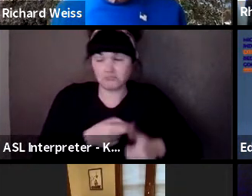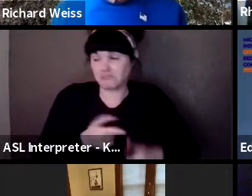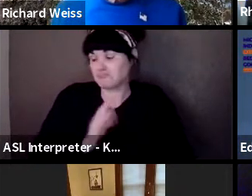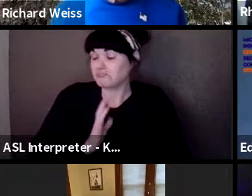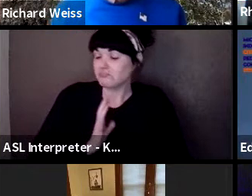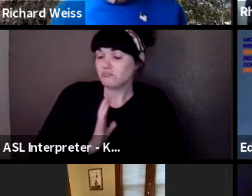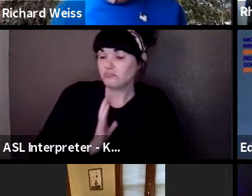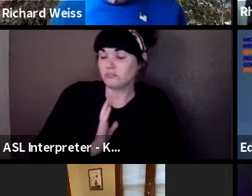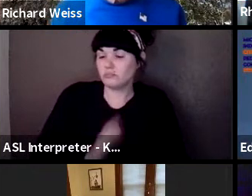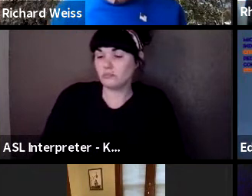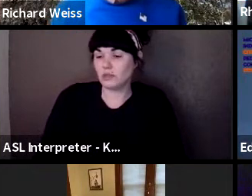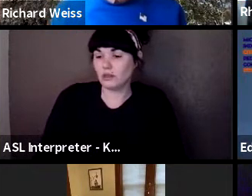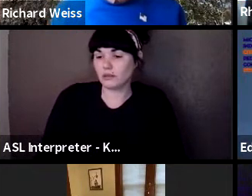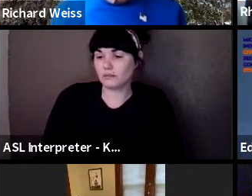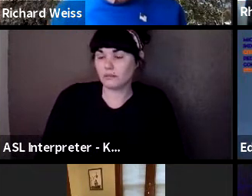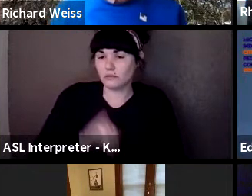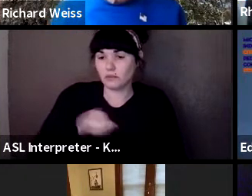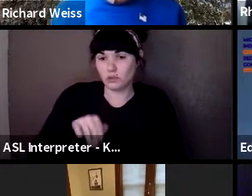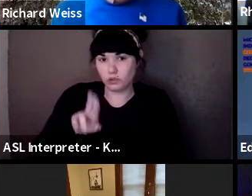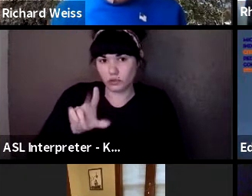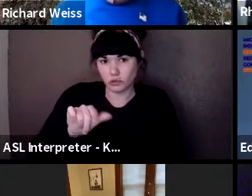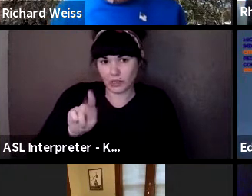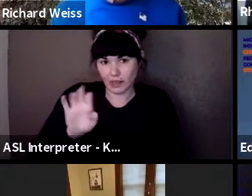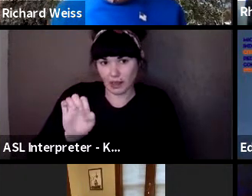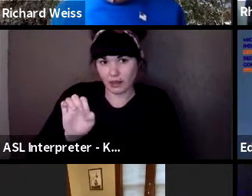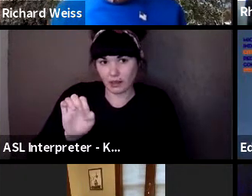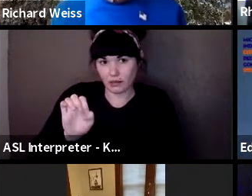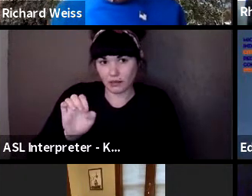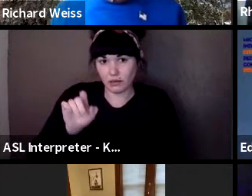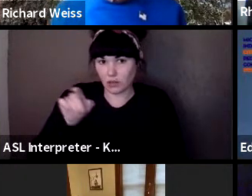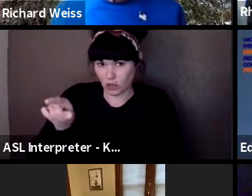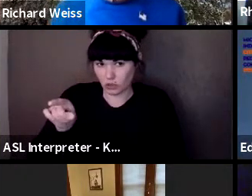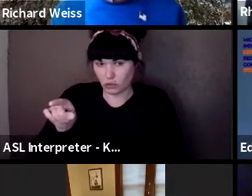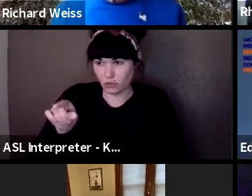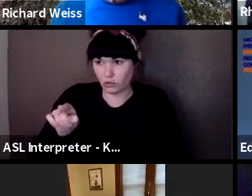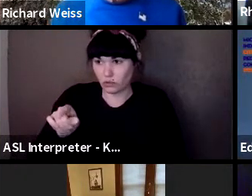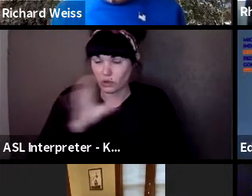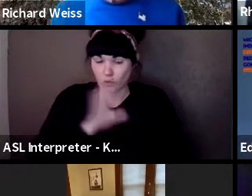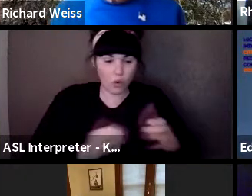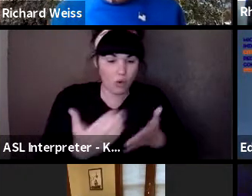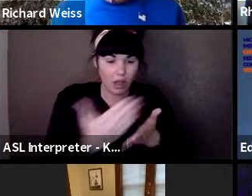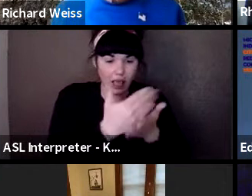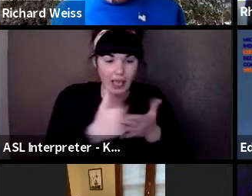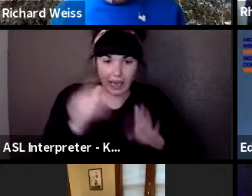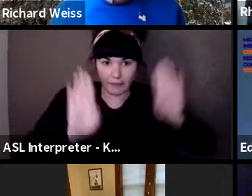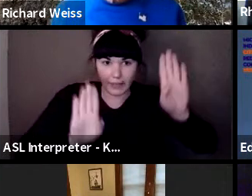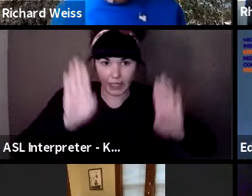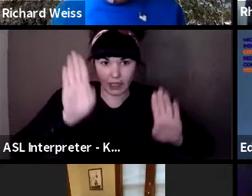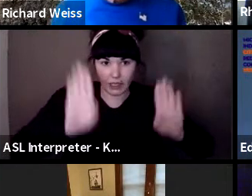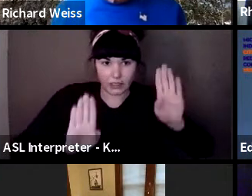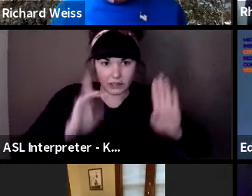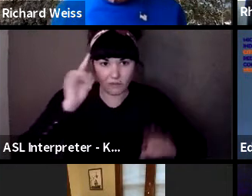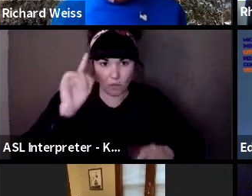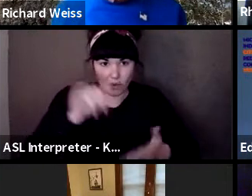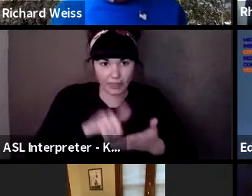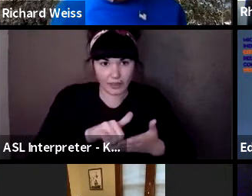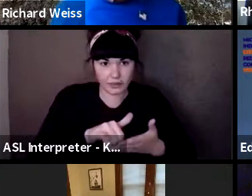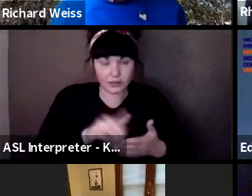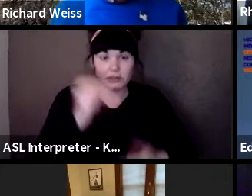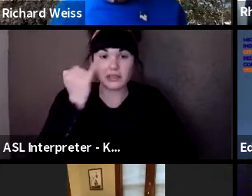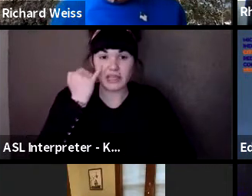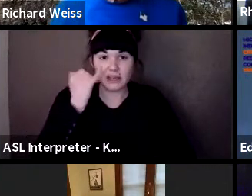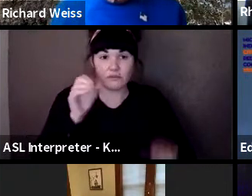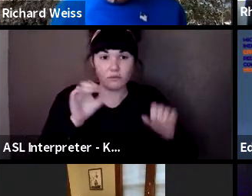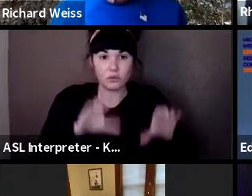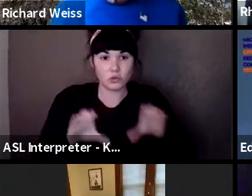I think, Julianne, are you going to go out for bids on this? I think if we're going to do that, we can move